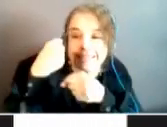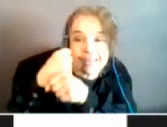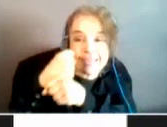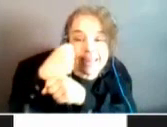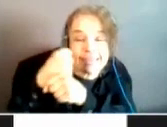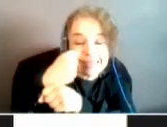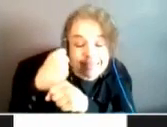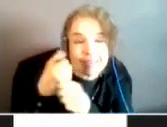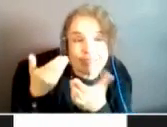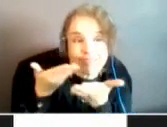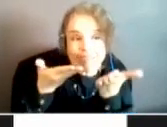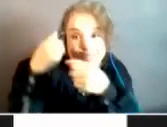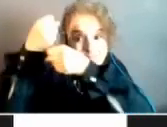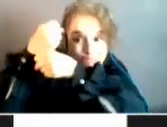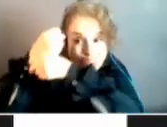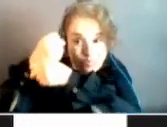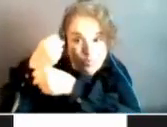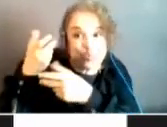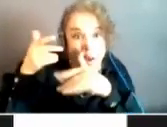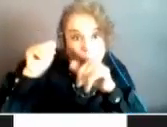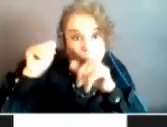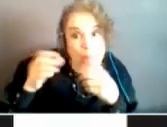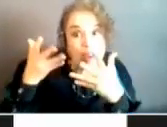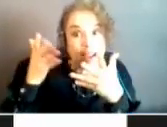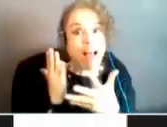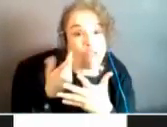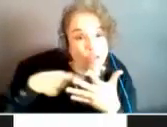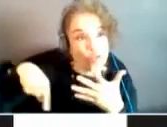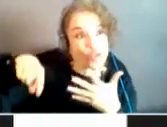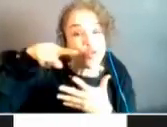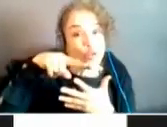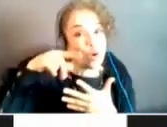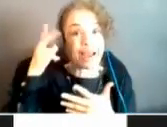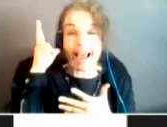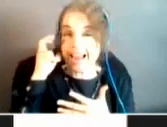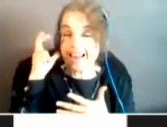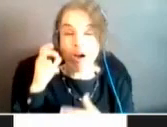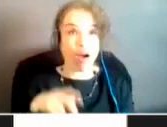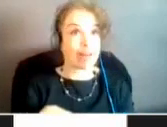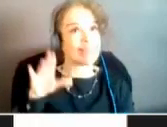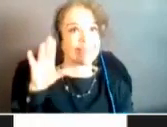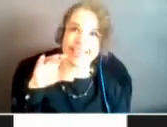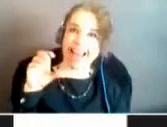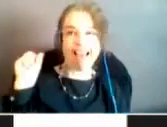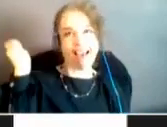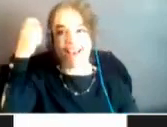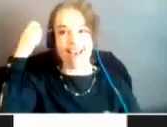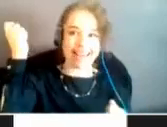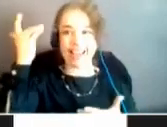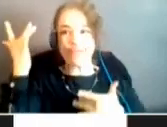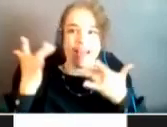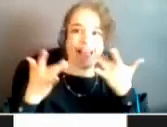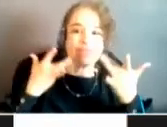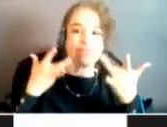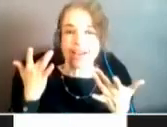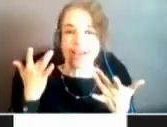speaking, that is, you know, probable for many of you. I don't hear you saying, yahoo, I'm really excited